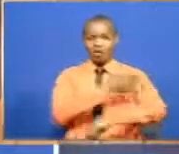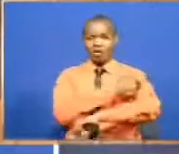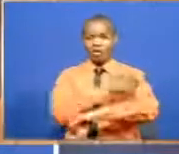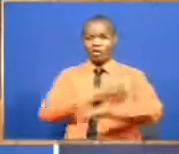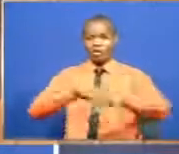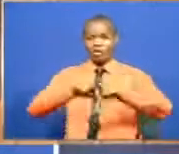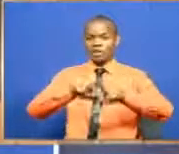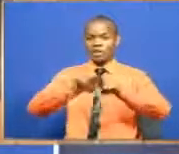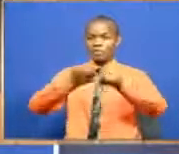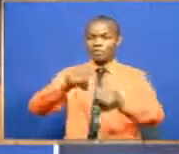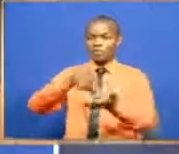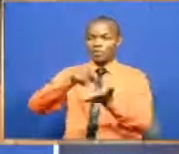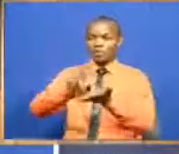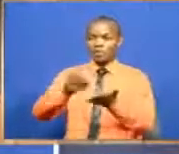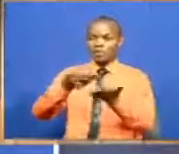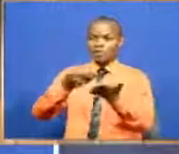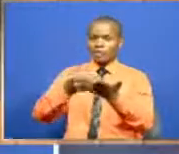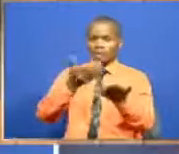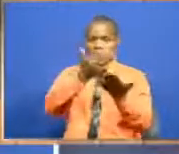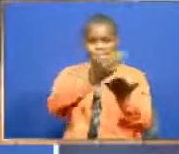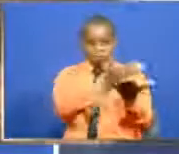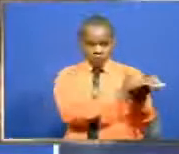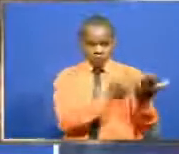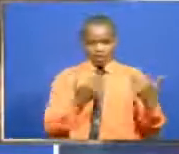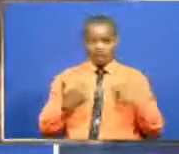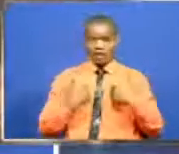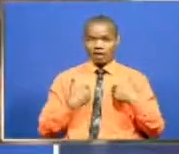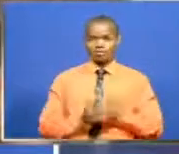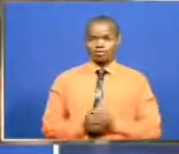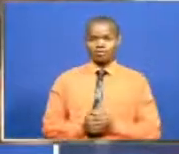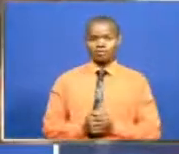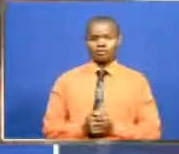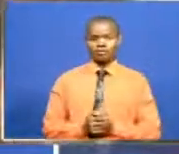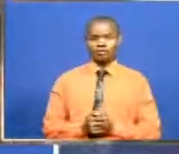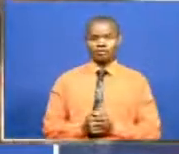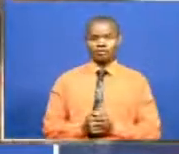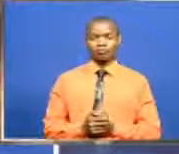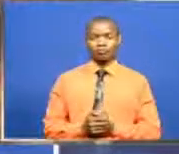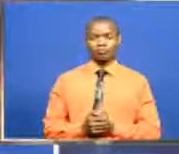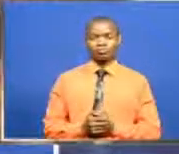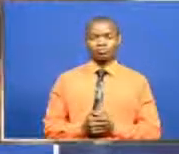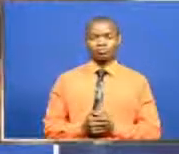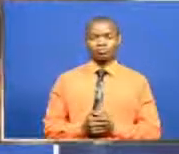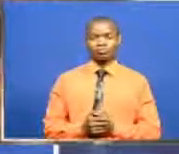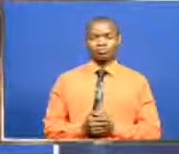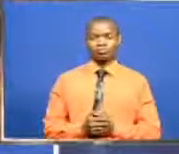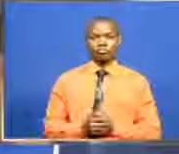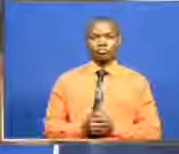them. So there's a schedule. Reporting for Channel One News, I'm Jackie Wambiru.